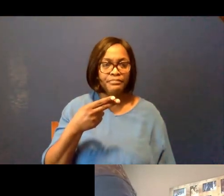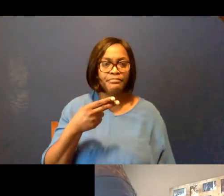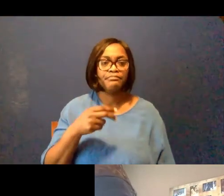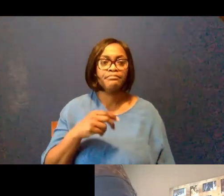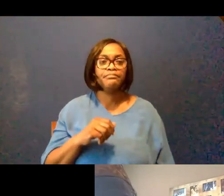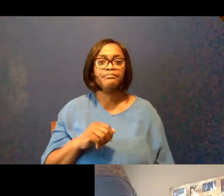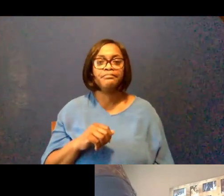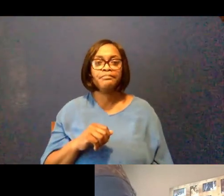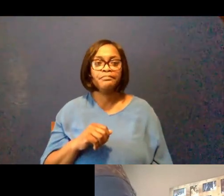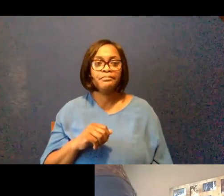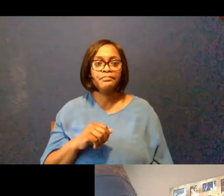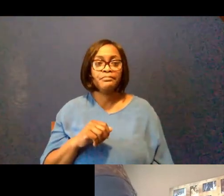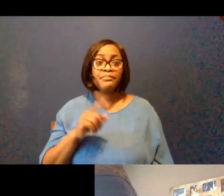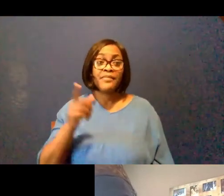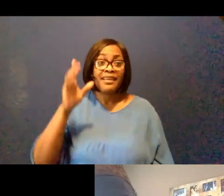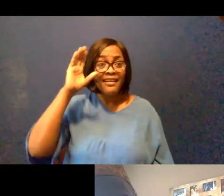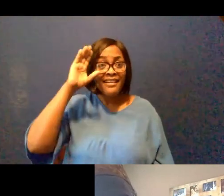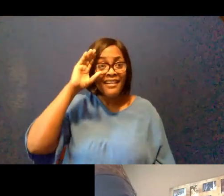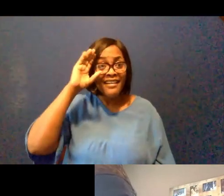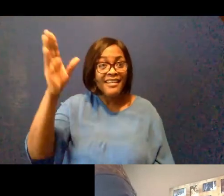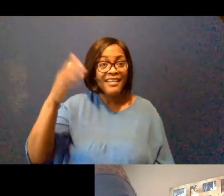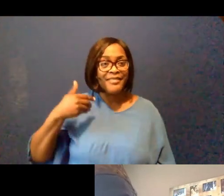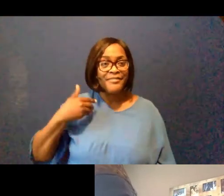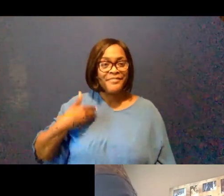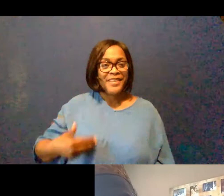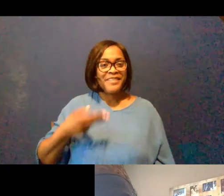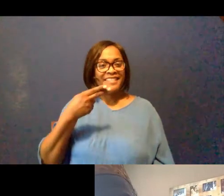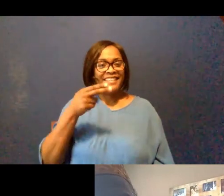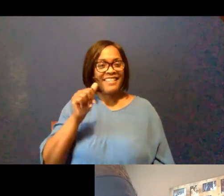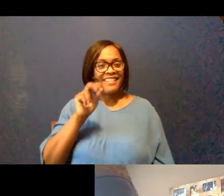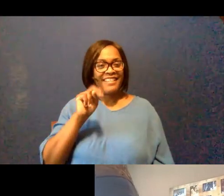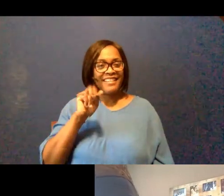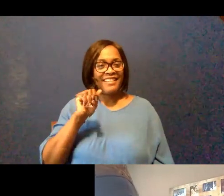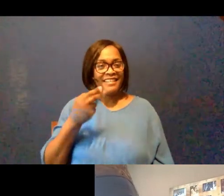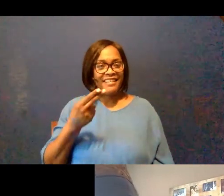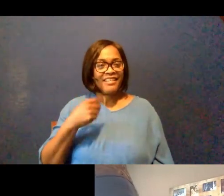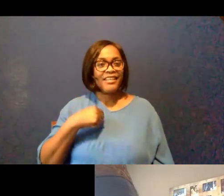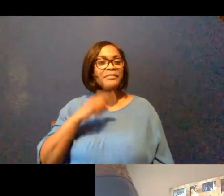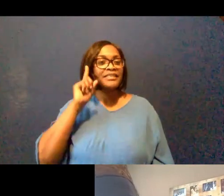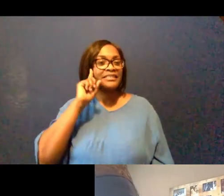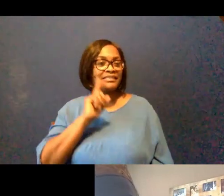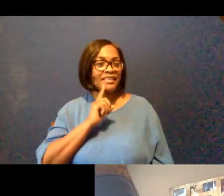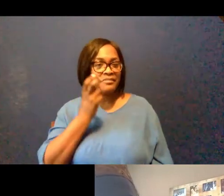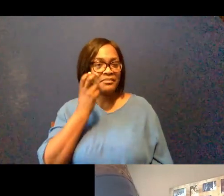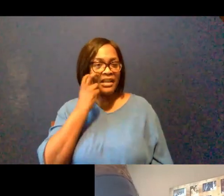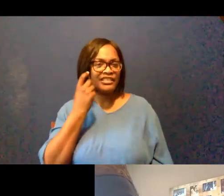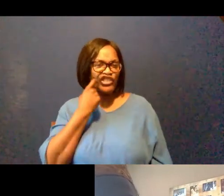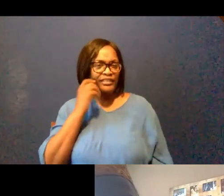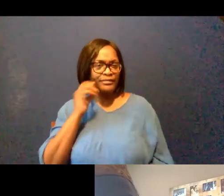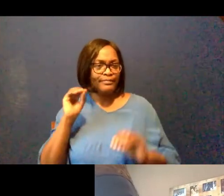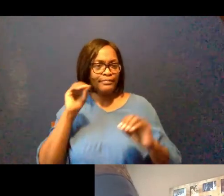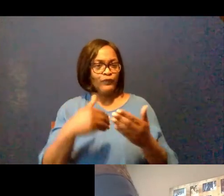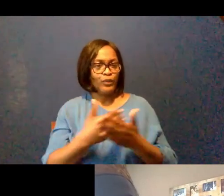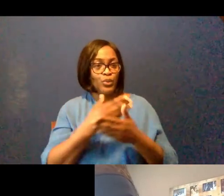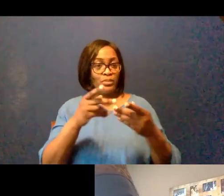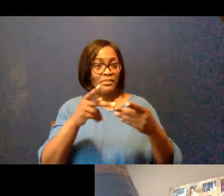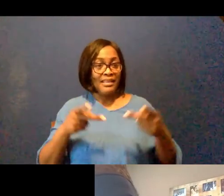internalized by churches of yesterday and today.